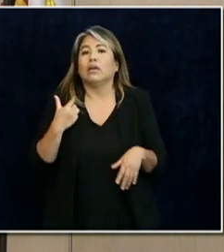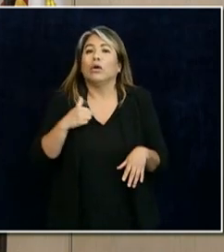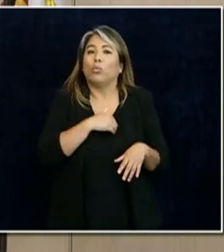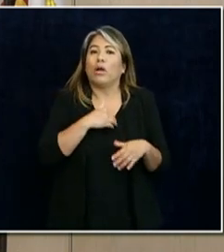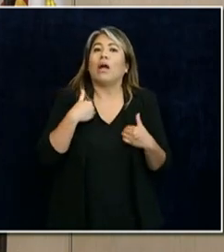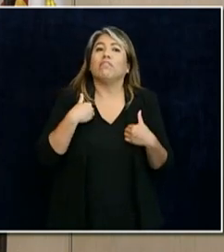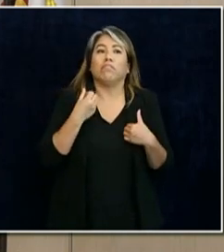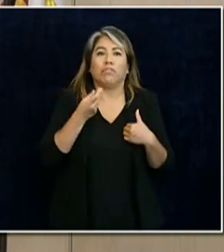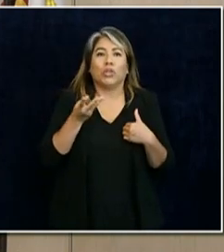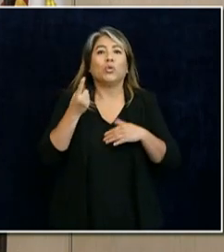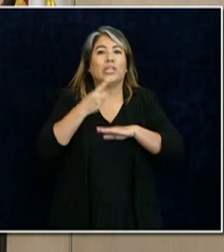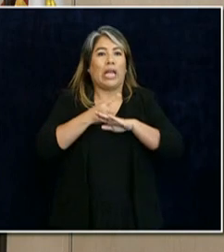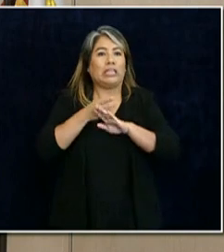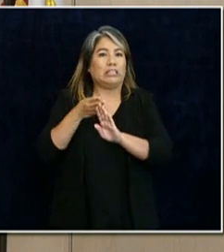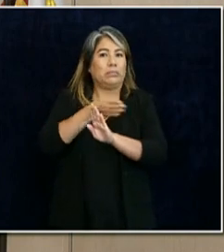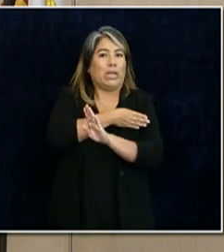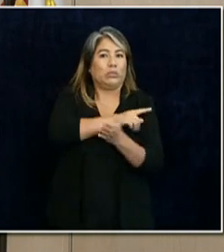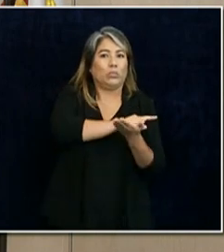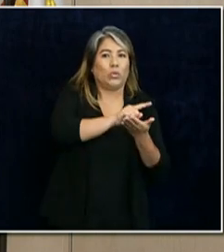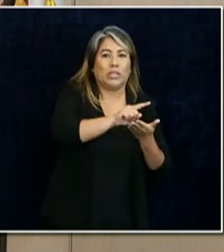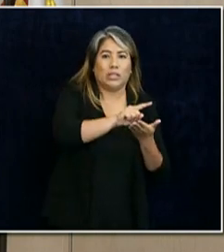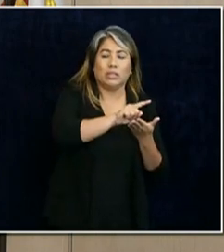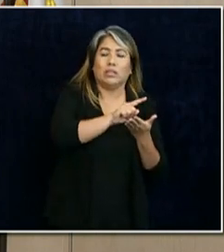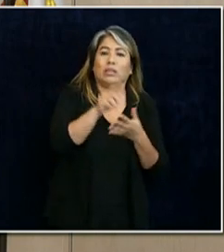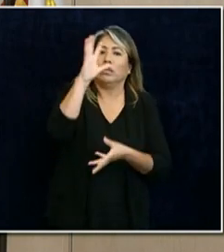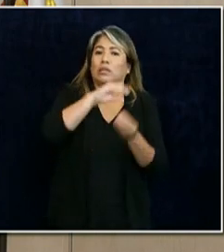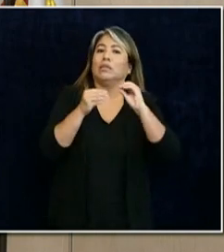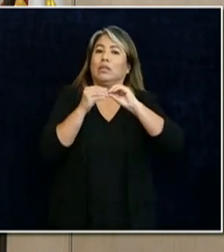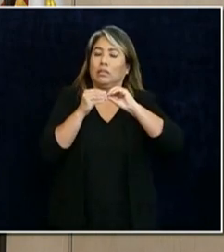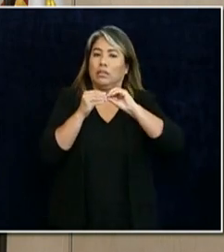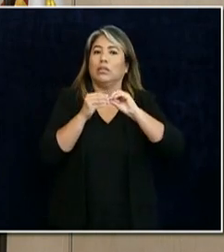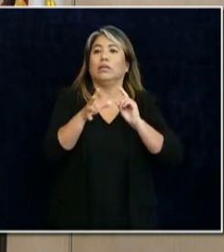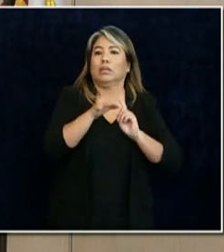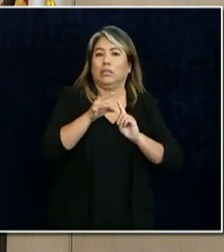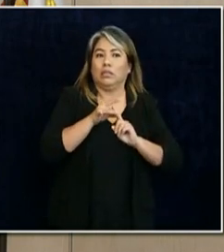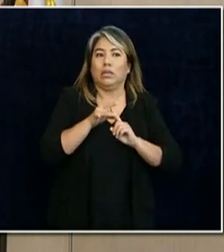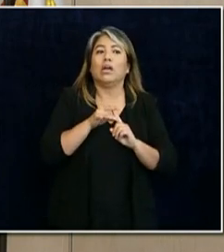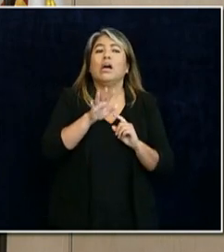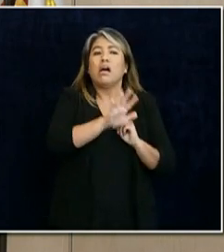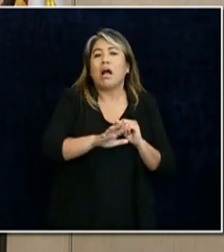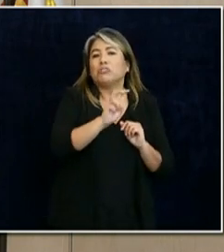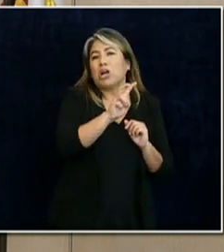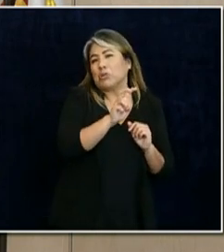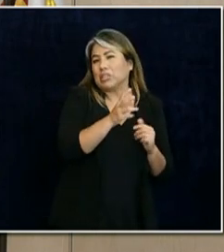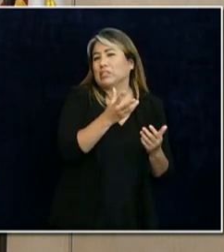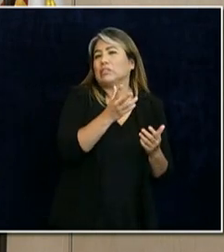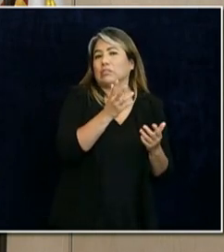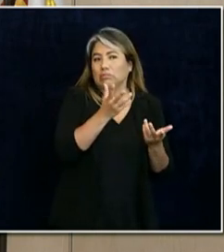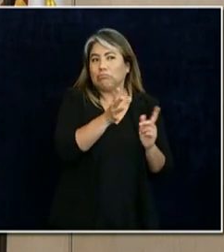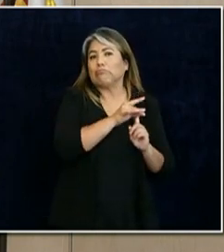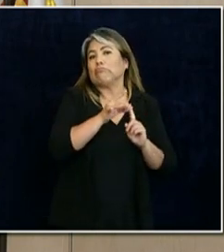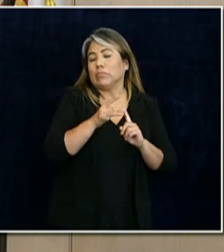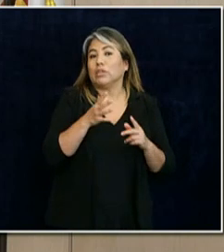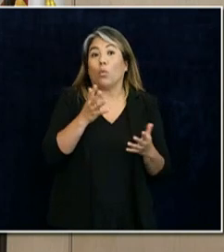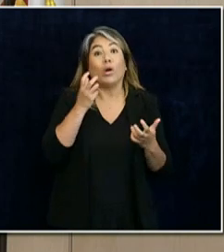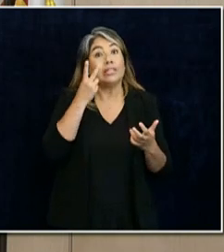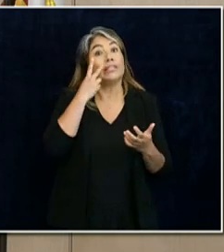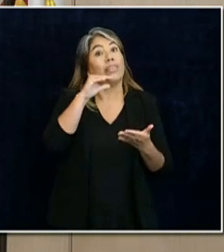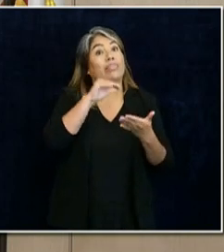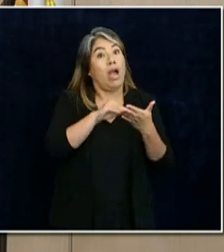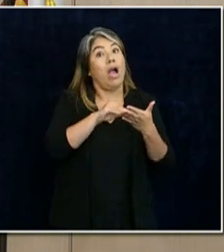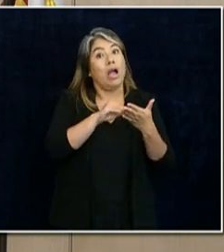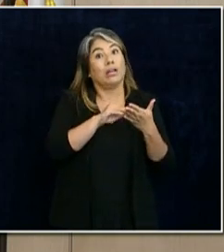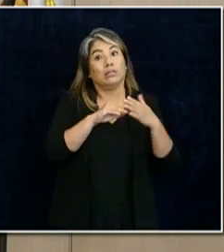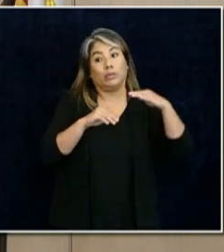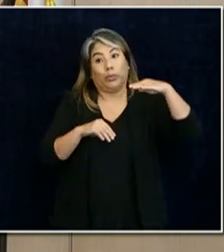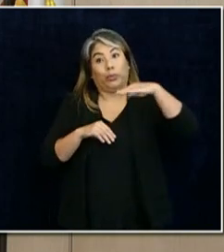days over the past week where the total number of cases are in the 200s, so we want to see that continued